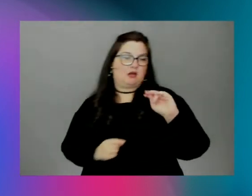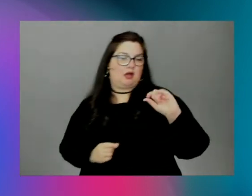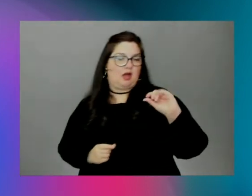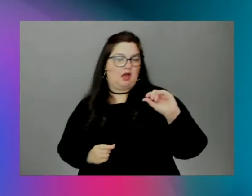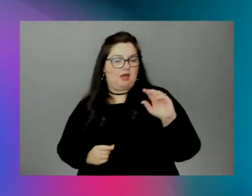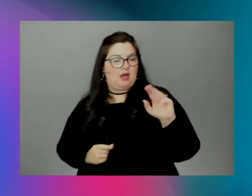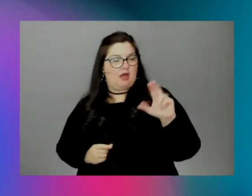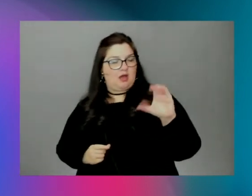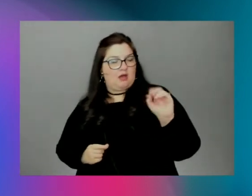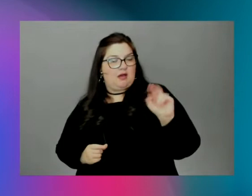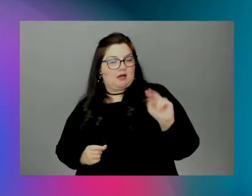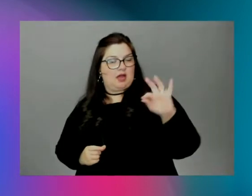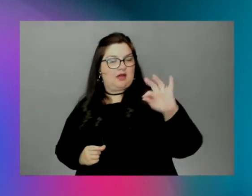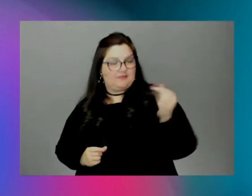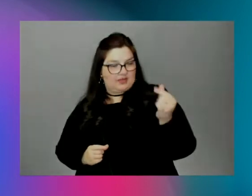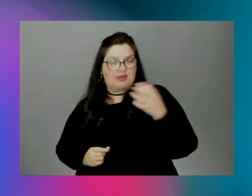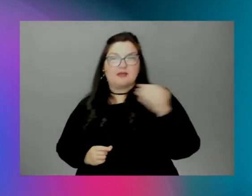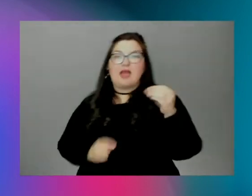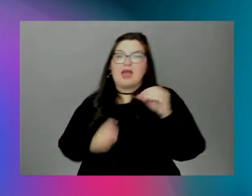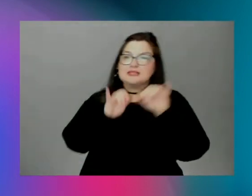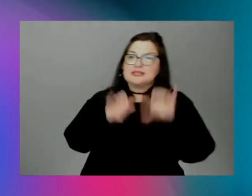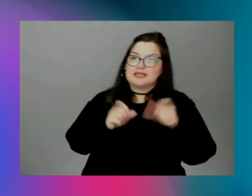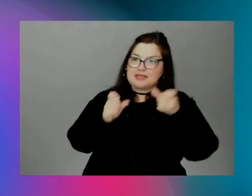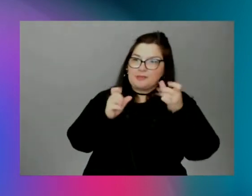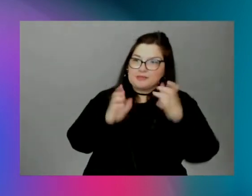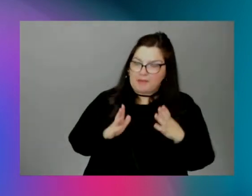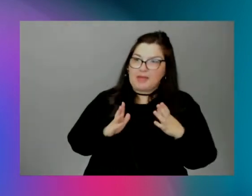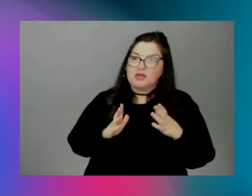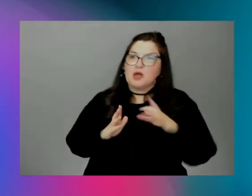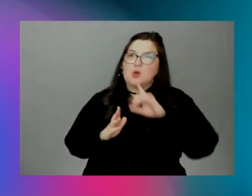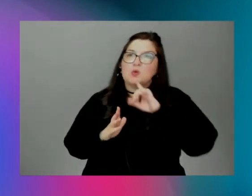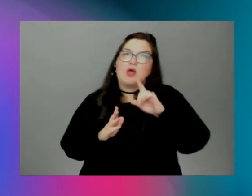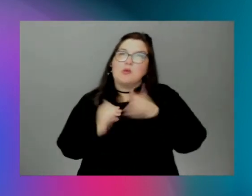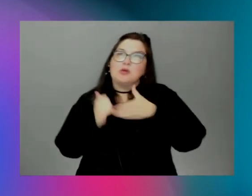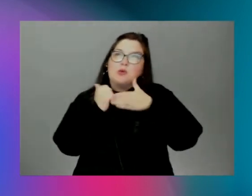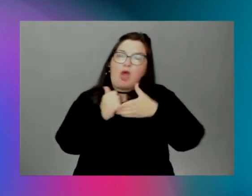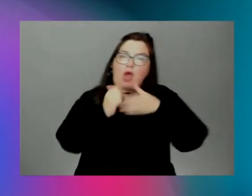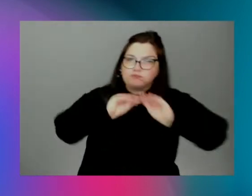into the minds of all the security practitioners out there.